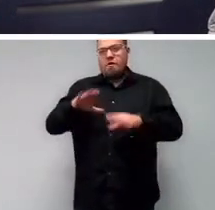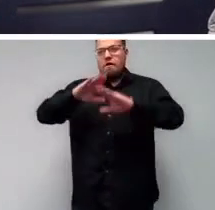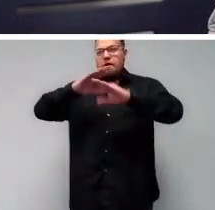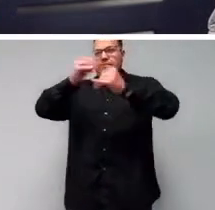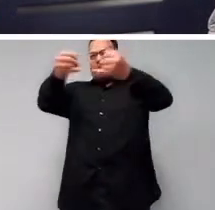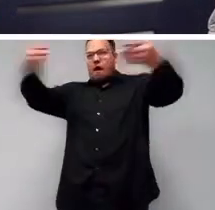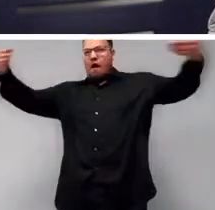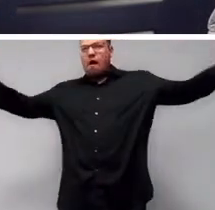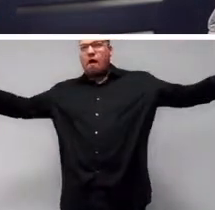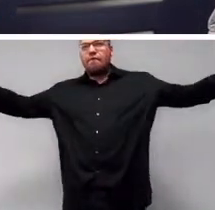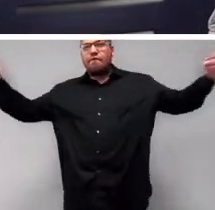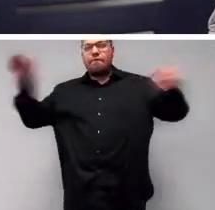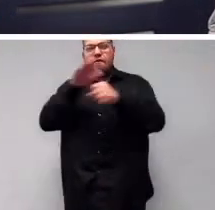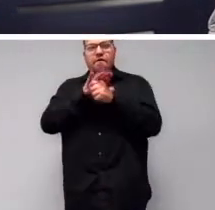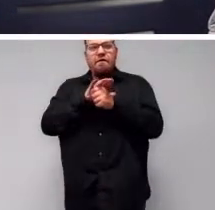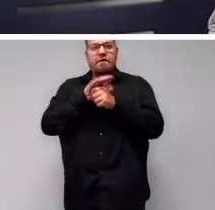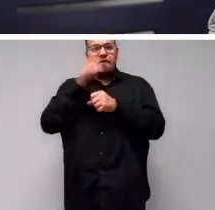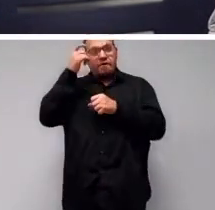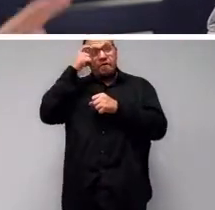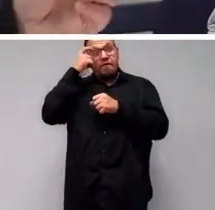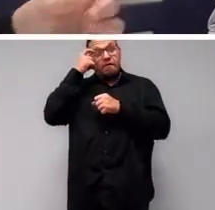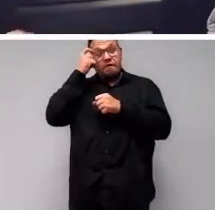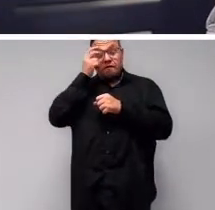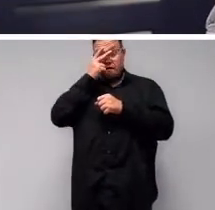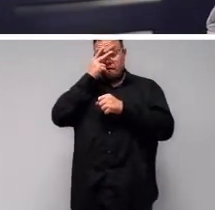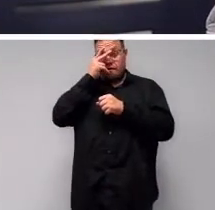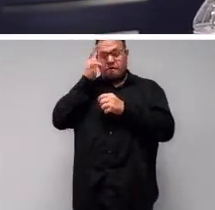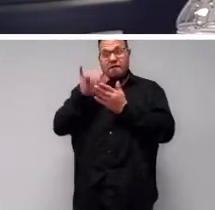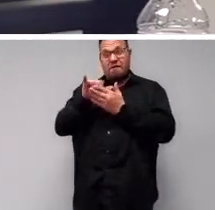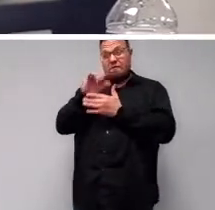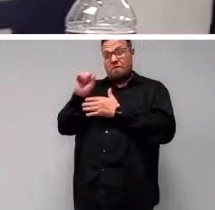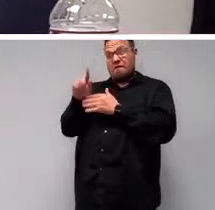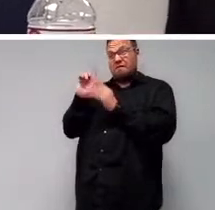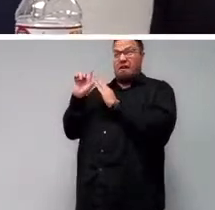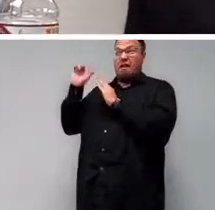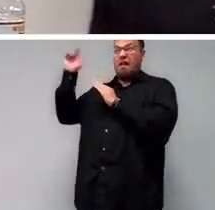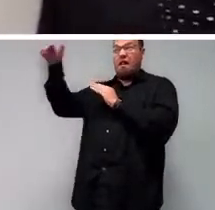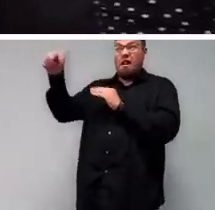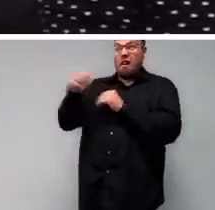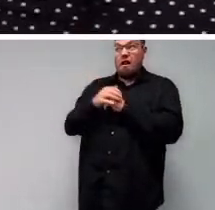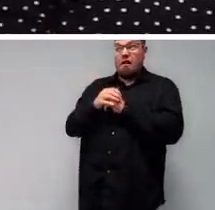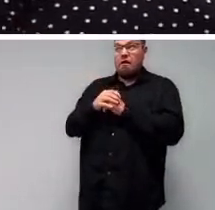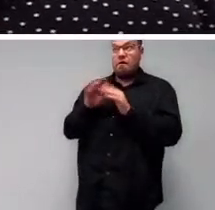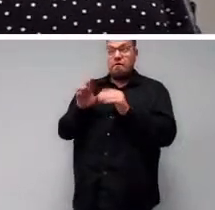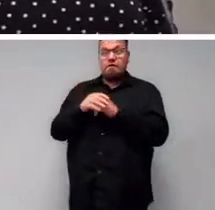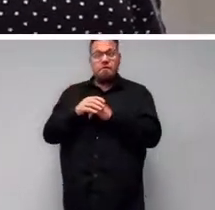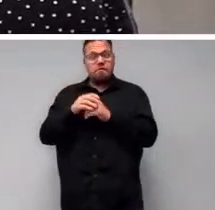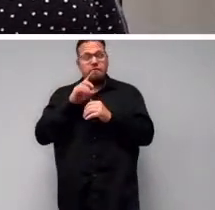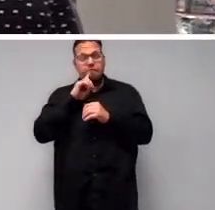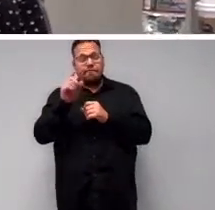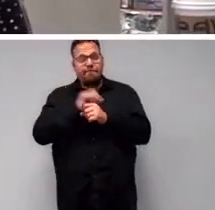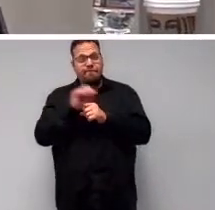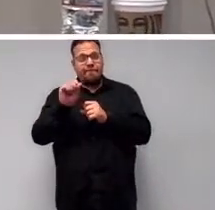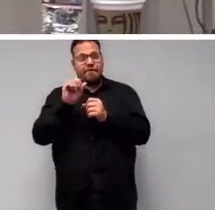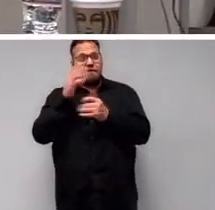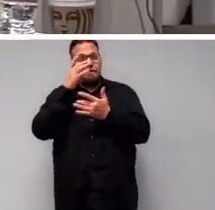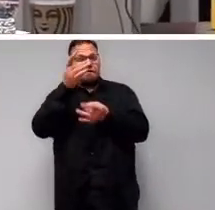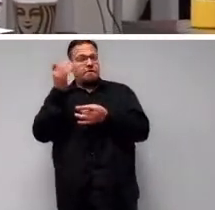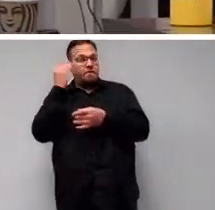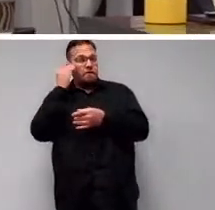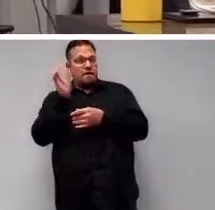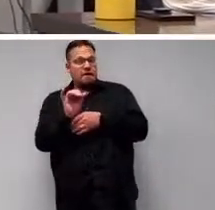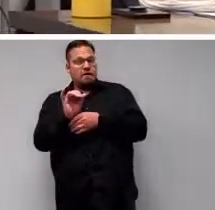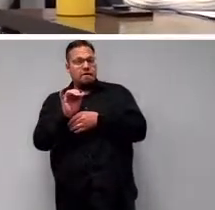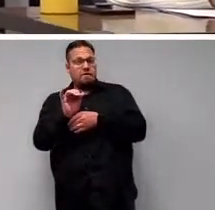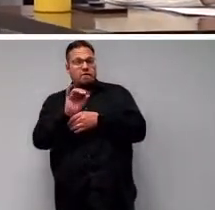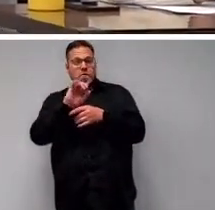that. Yeah, and I mean, like, that might be like a question further down the road and in the weeds, but definitely interested in knowing, like, when